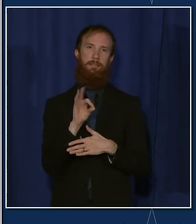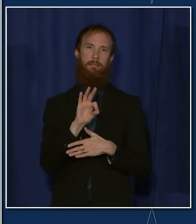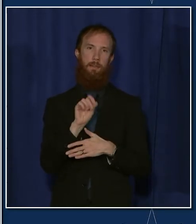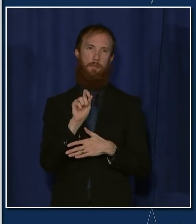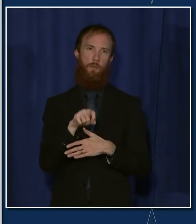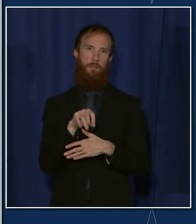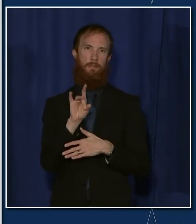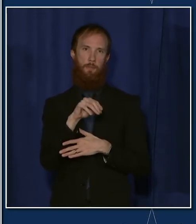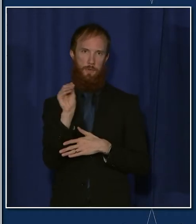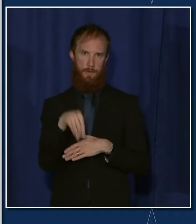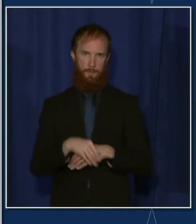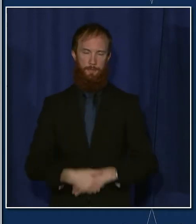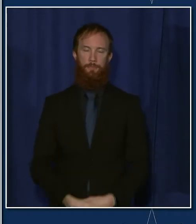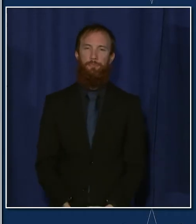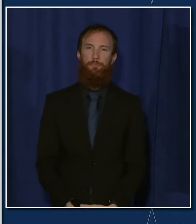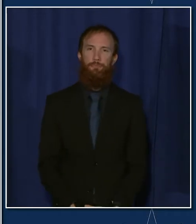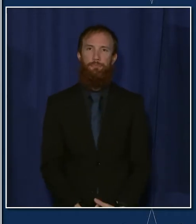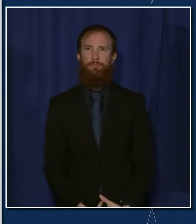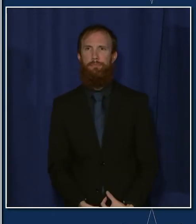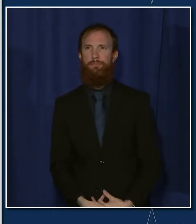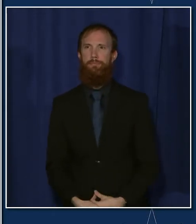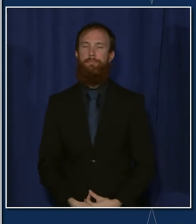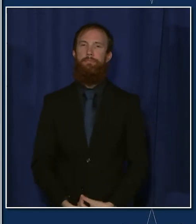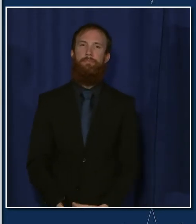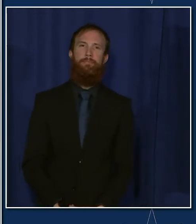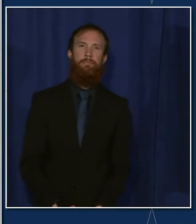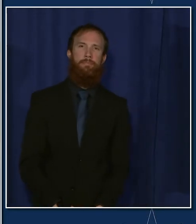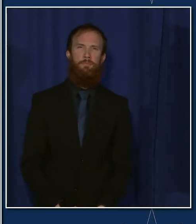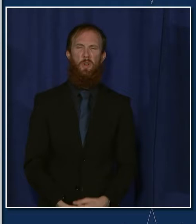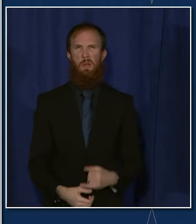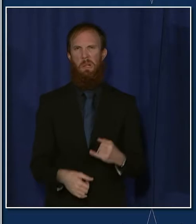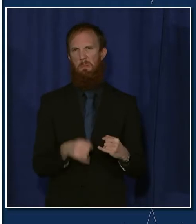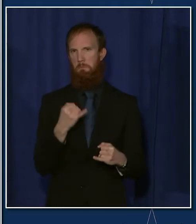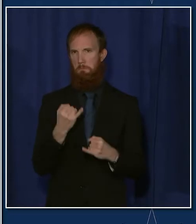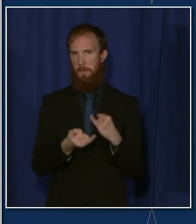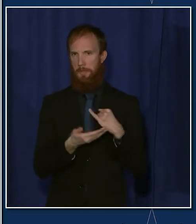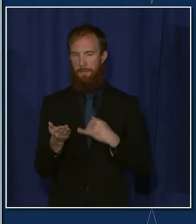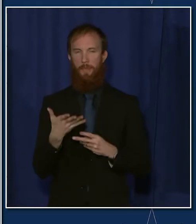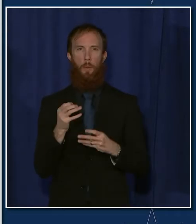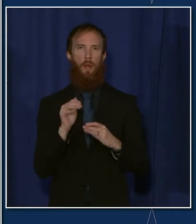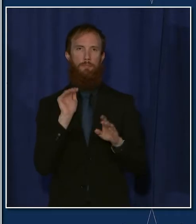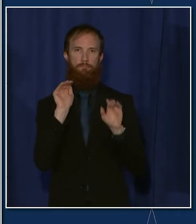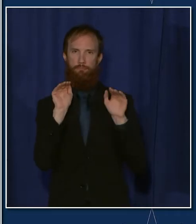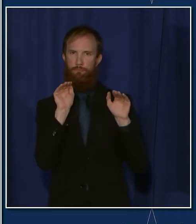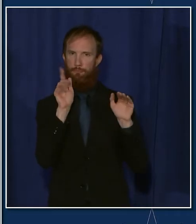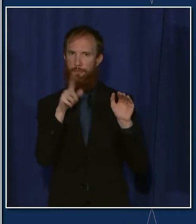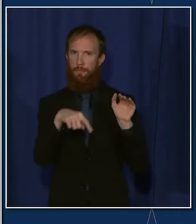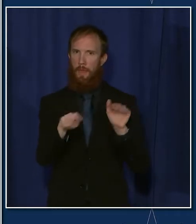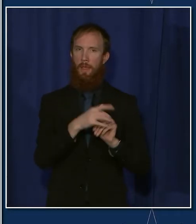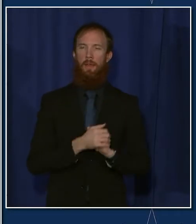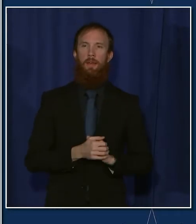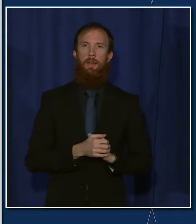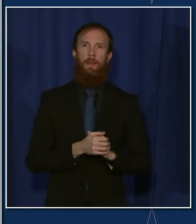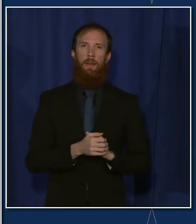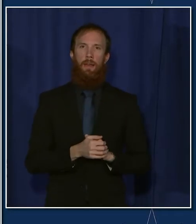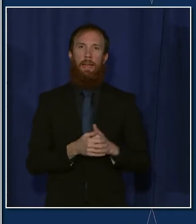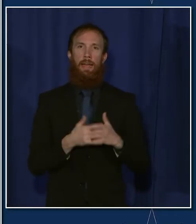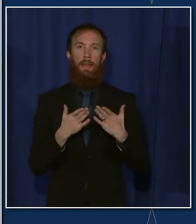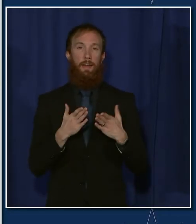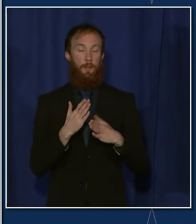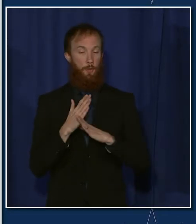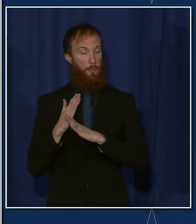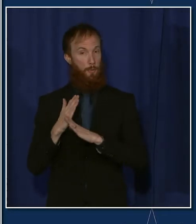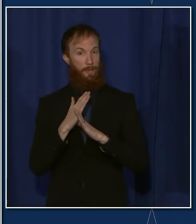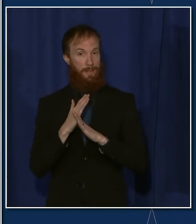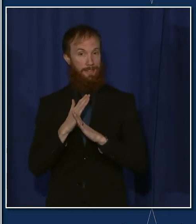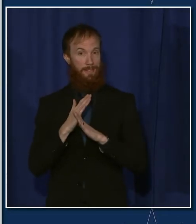So just to finish off, I want to remind you that beyond protecting your